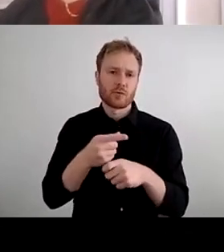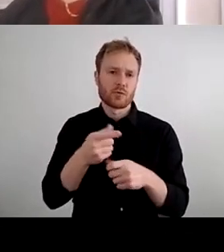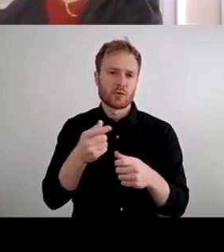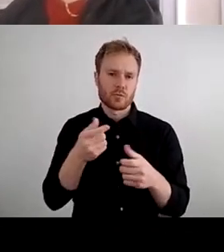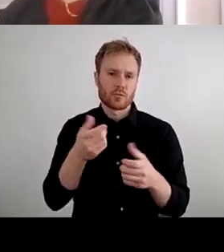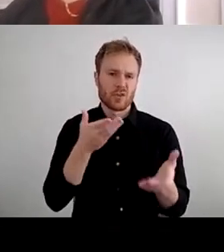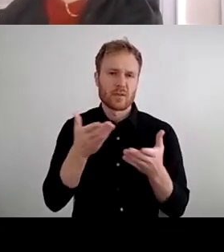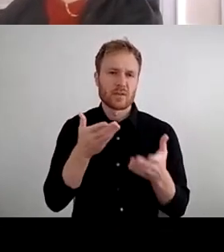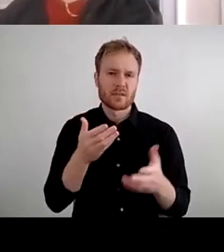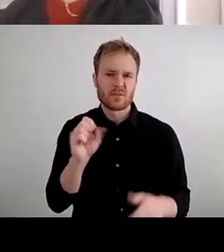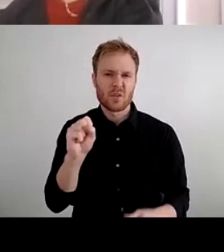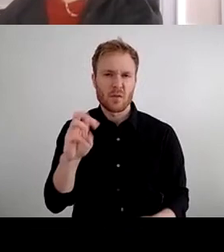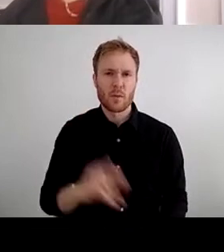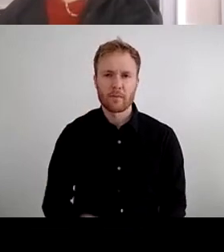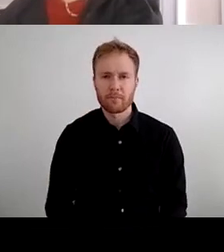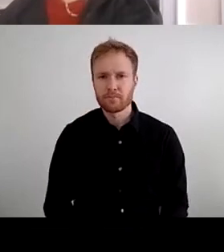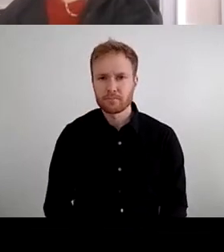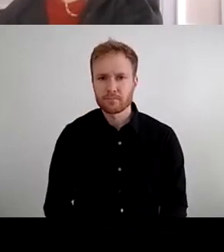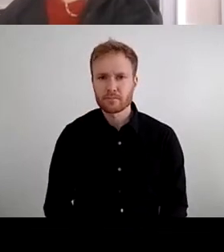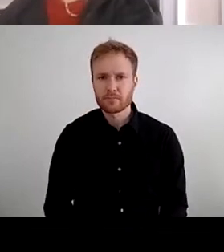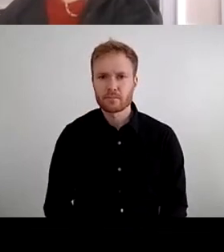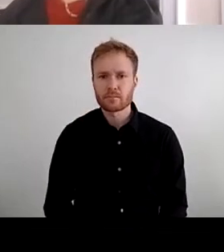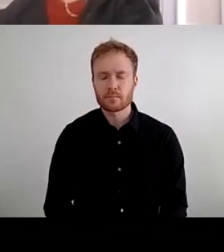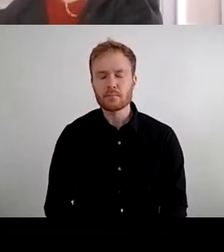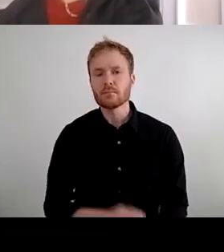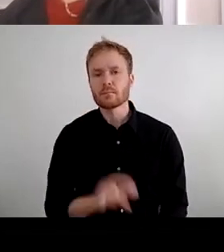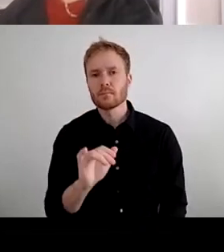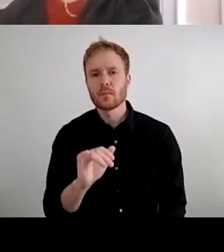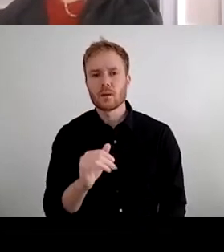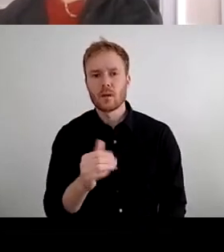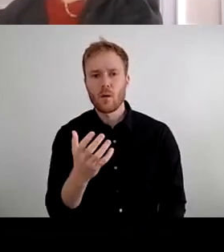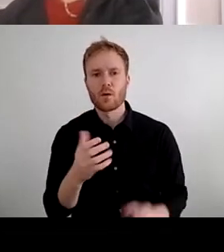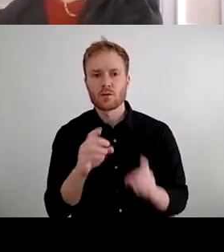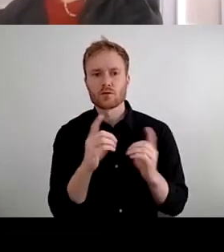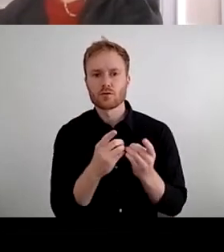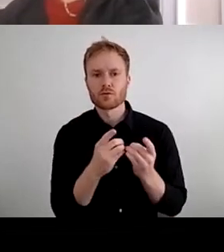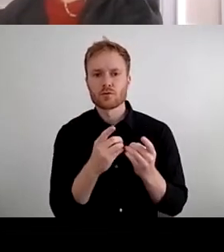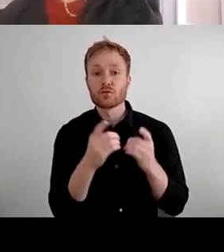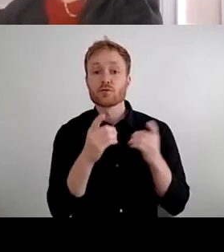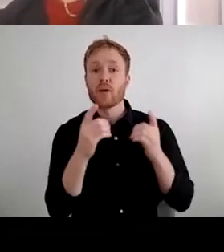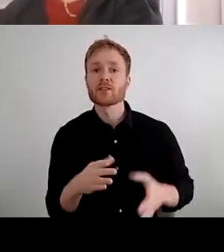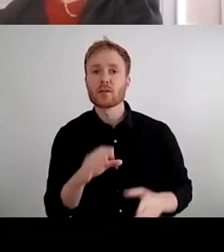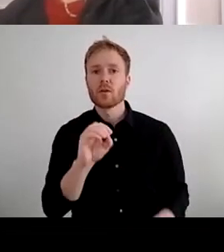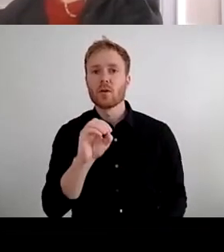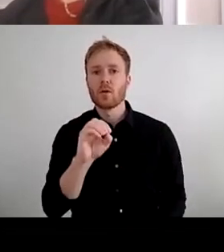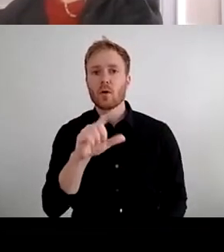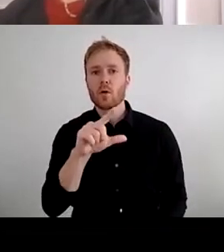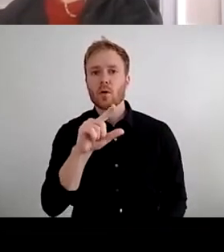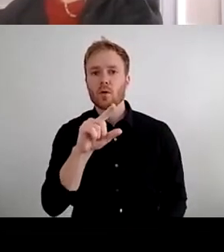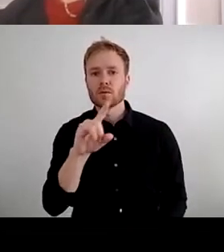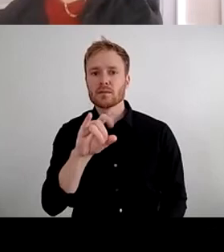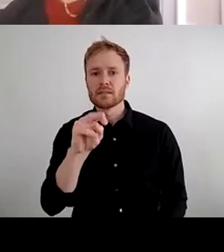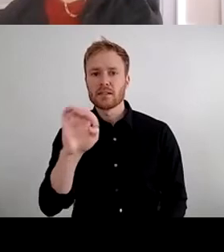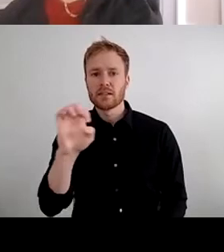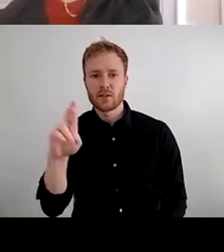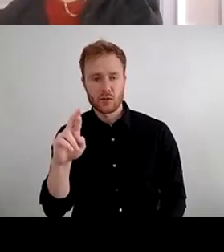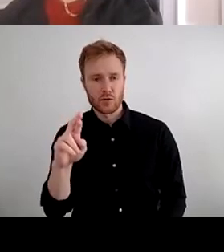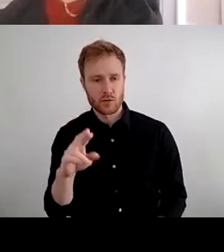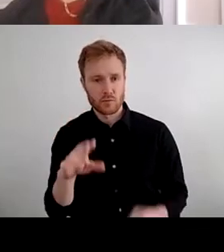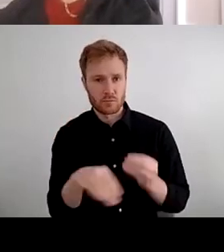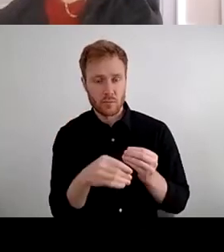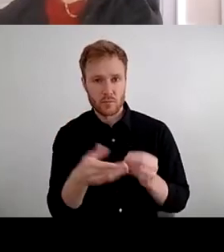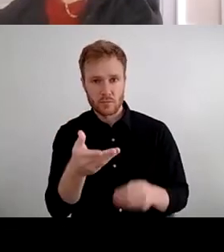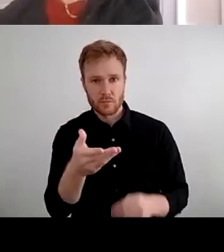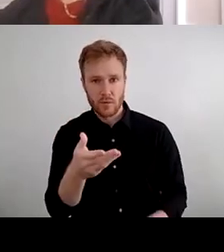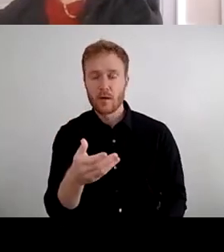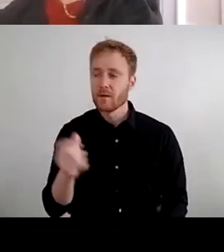to just have Director Olzinger jump in if she would, if she's there. Yeah, absolutely. Good